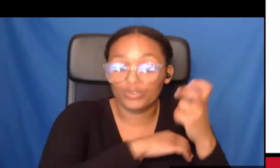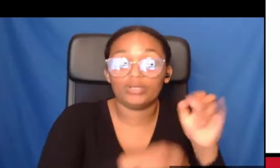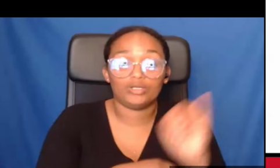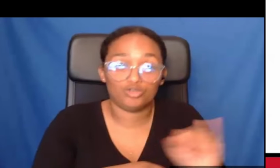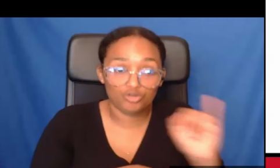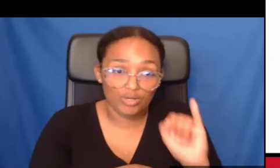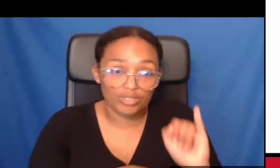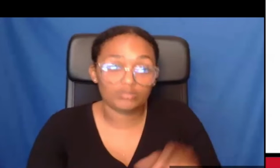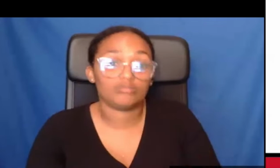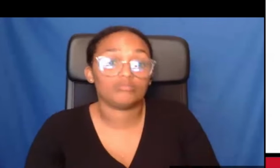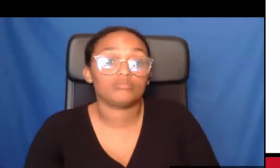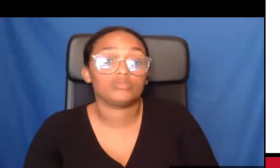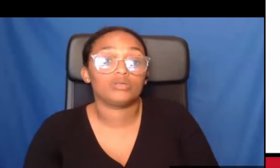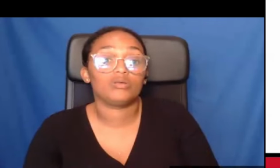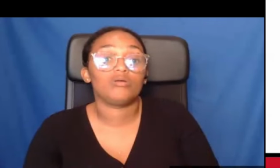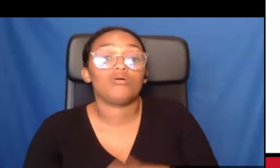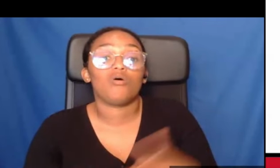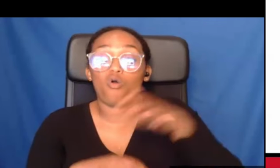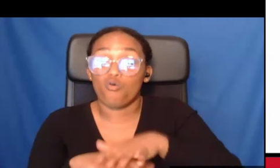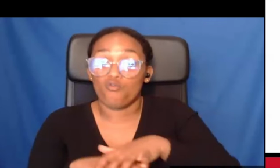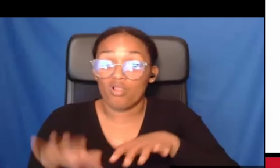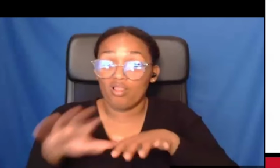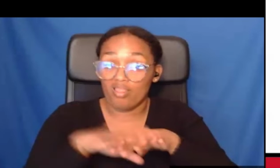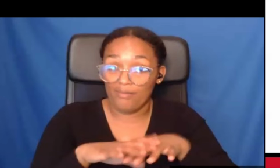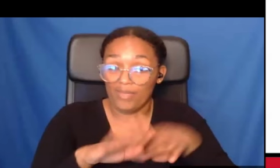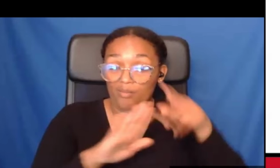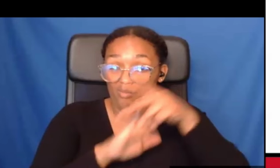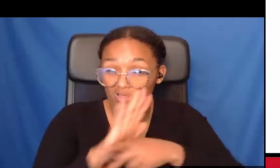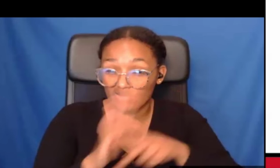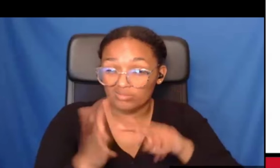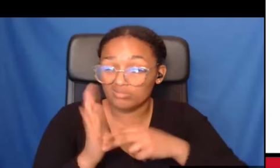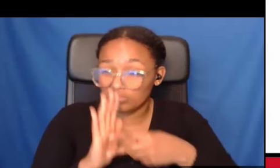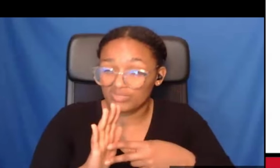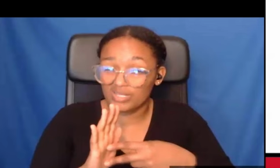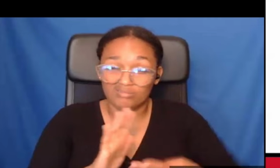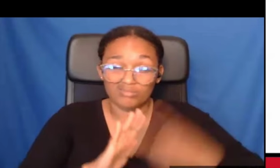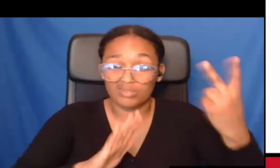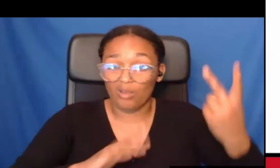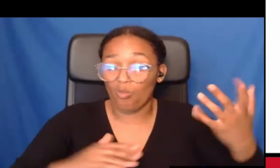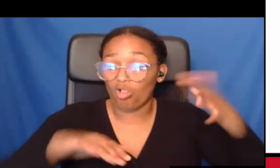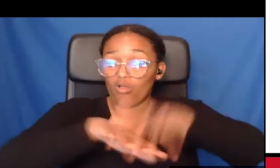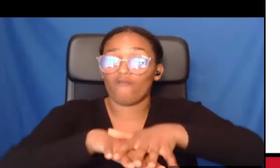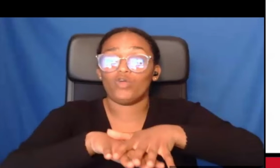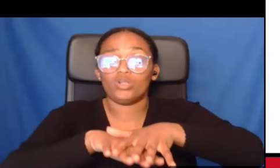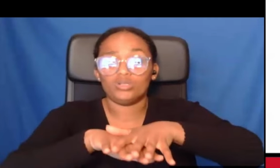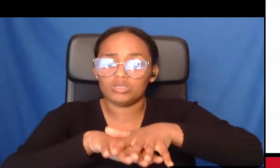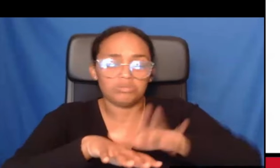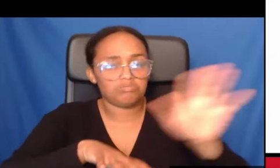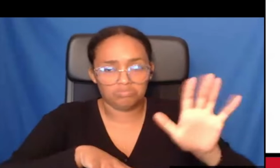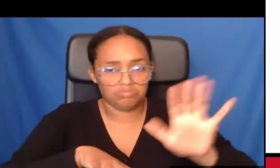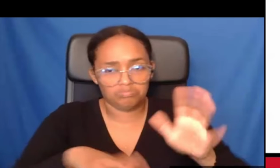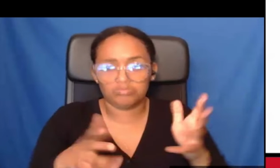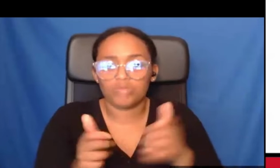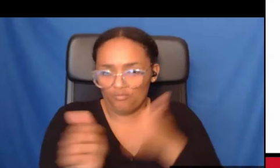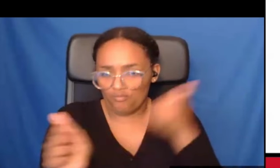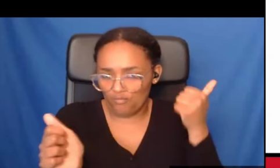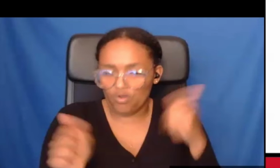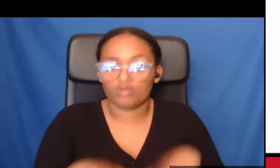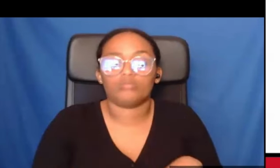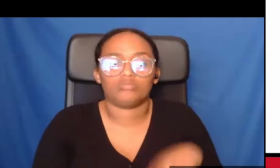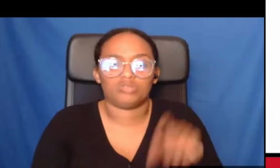overlapping policies. Carefully read the terms to make sure you are not covered for the same item in two separate